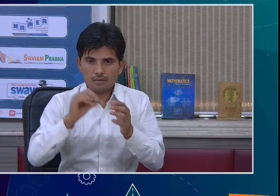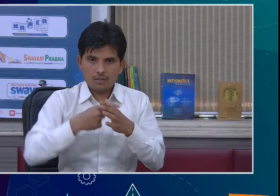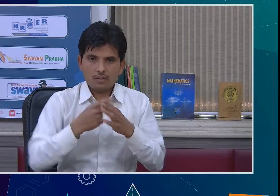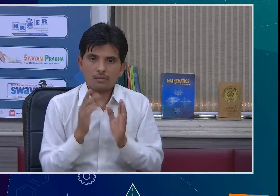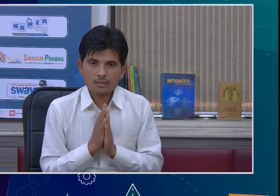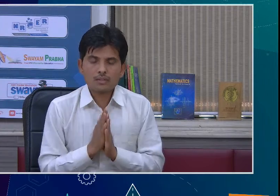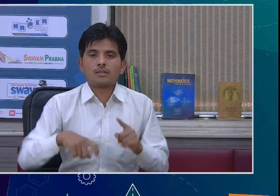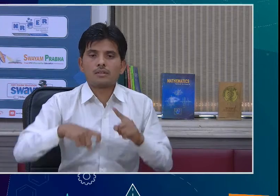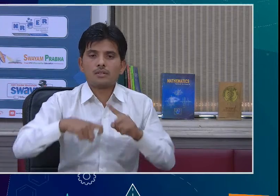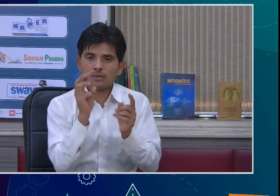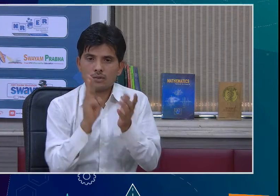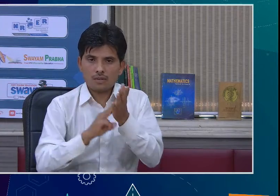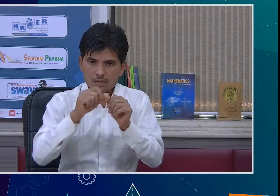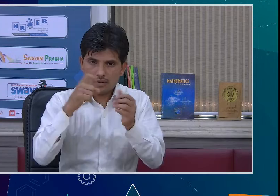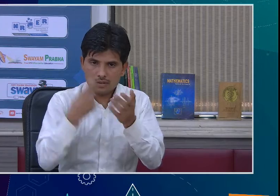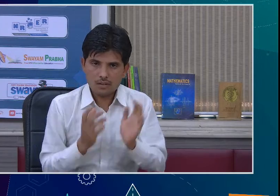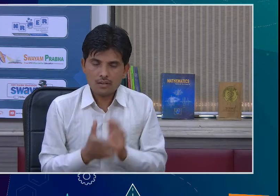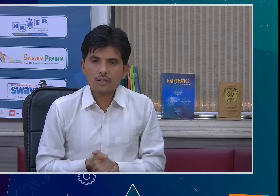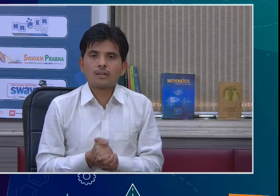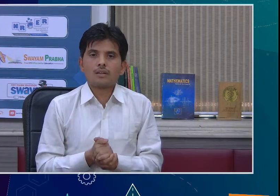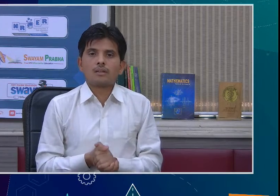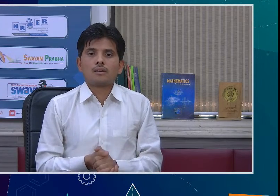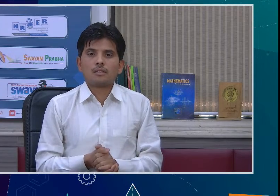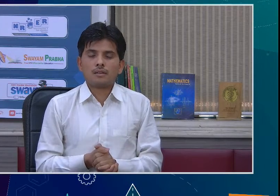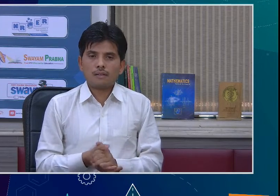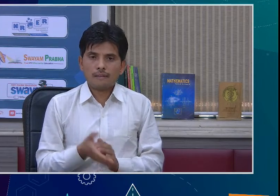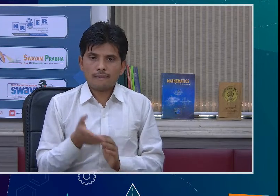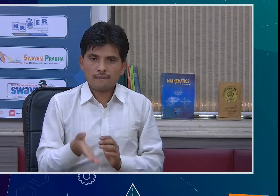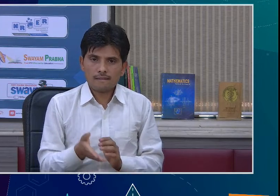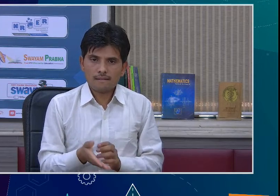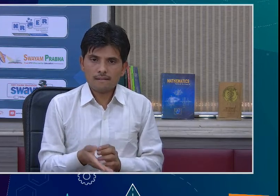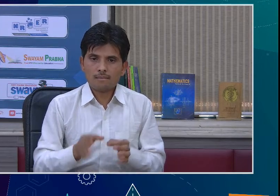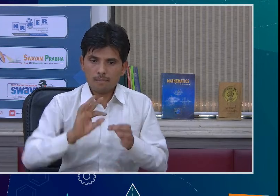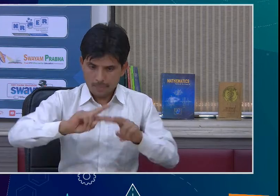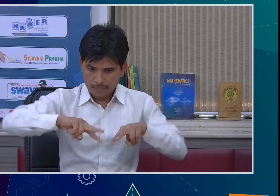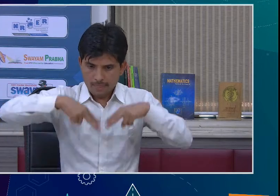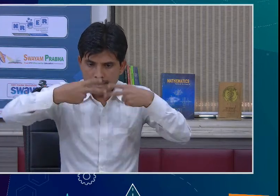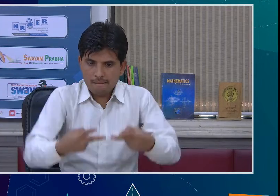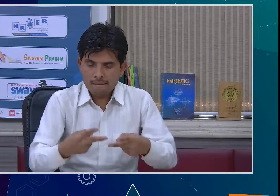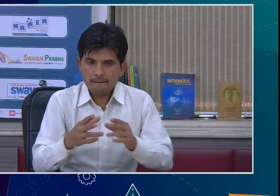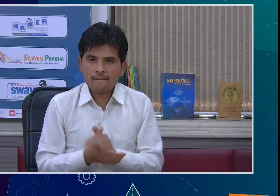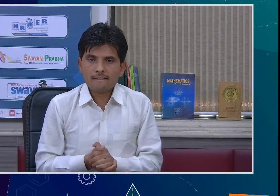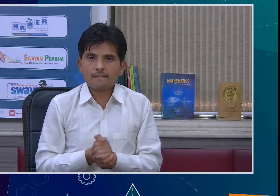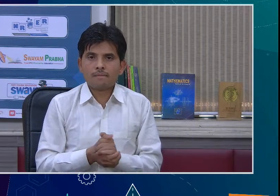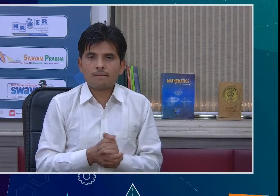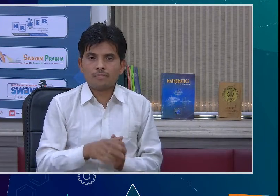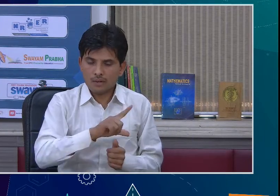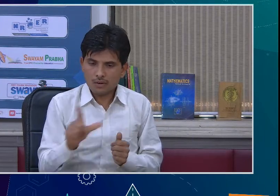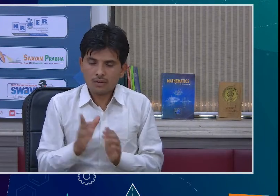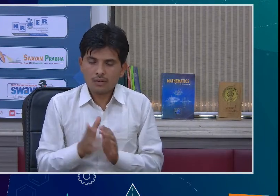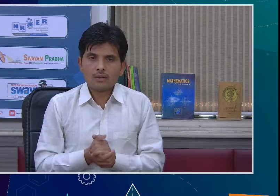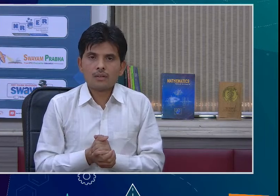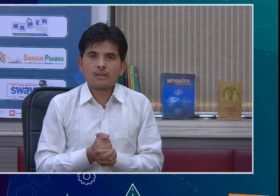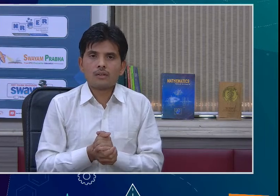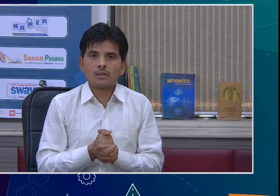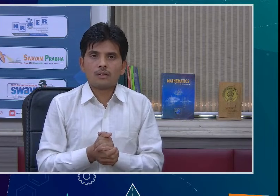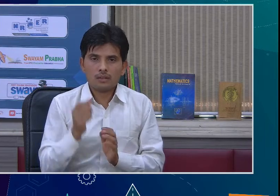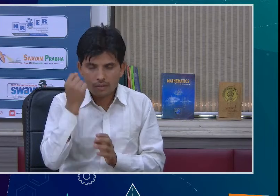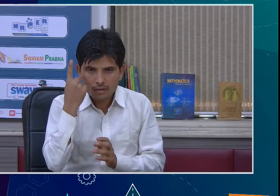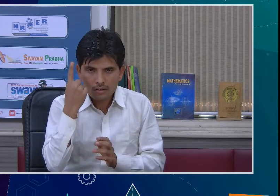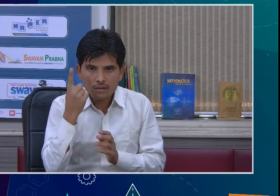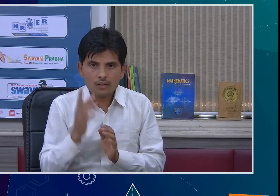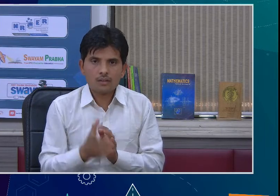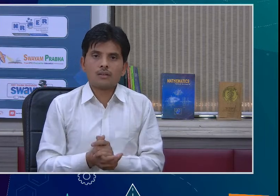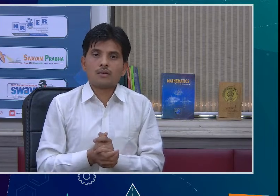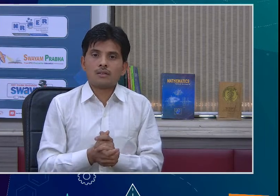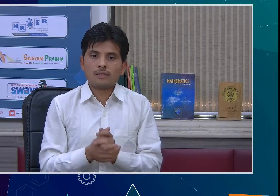sir. A very warm welcome in the session as well. He'll be interpreting the entire session for all of you, so you get to understand it in a